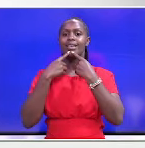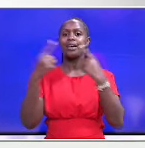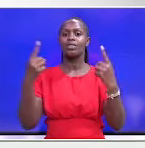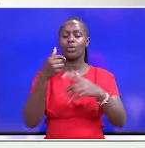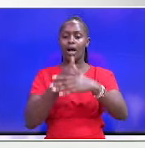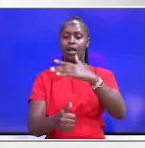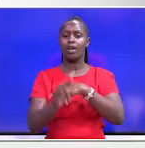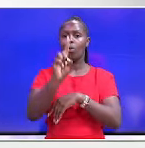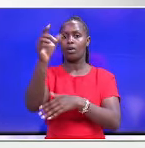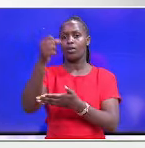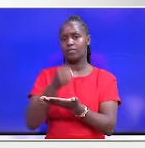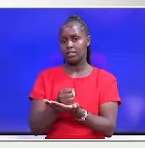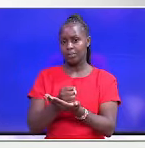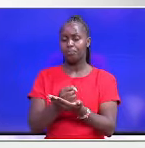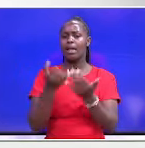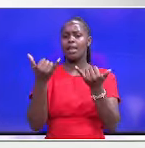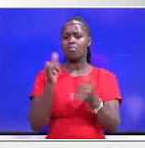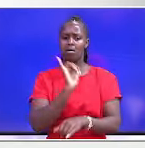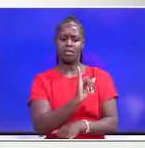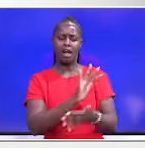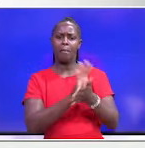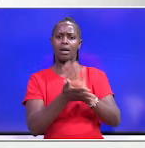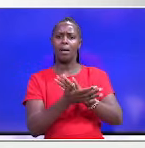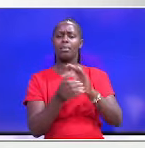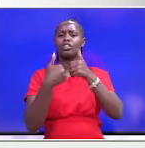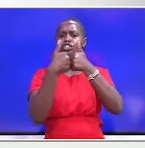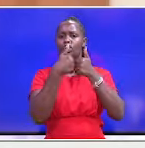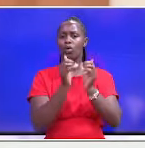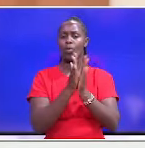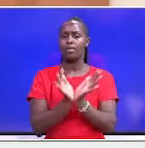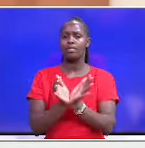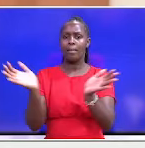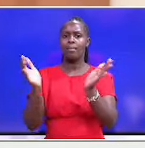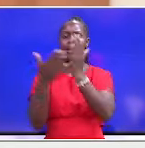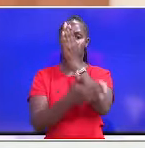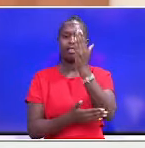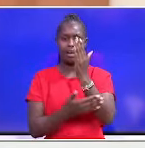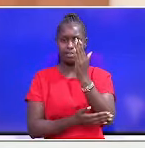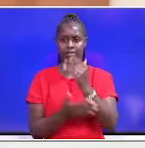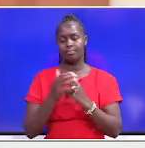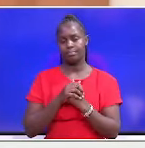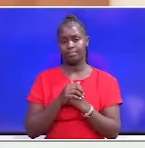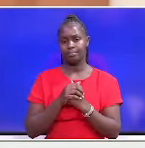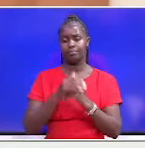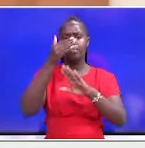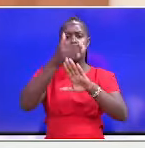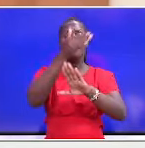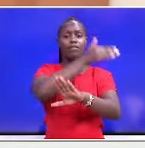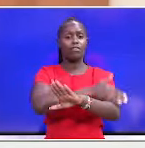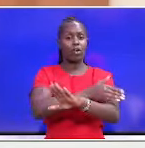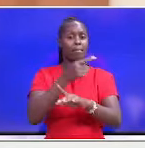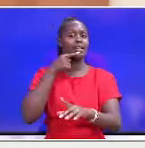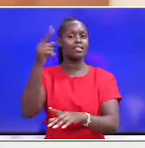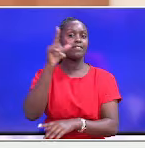office. This has been one of the major challenges affecting public service in the country. As I indicated in my earlier address, I